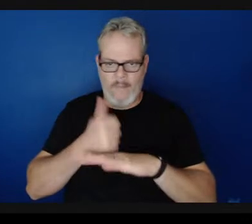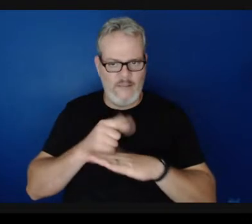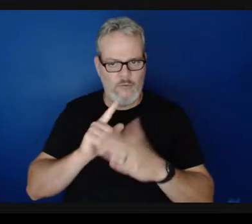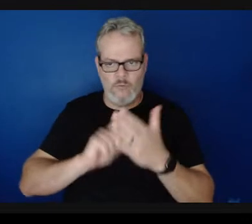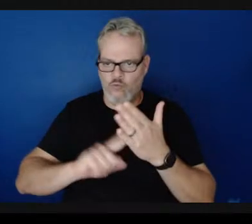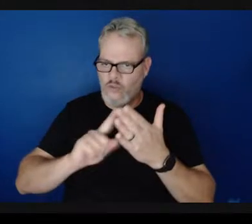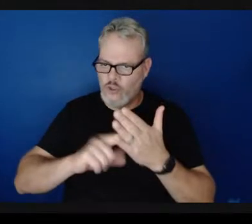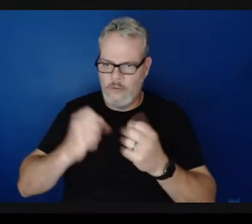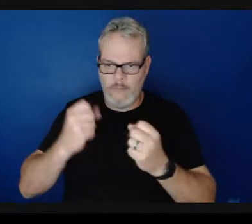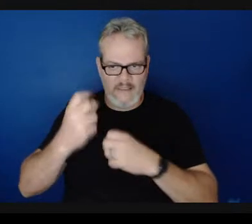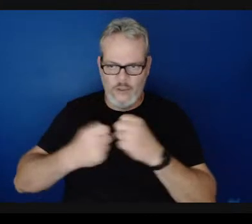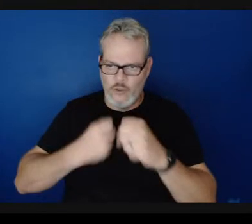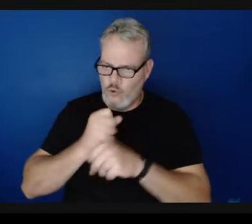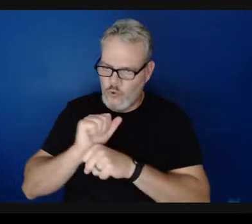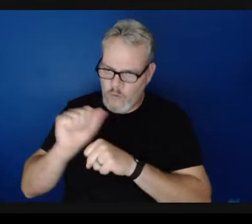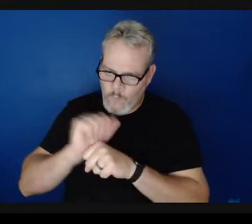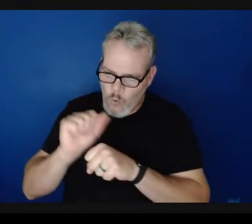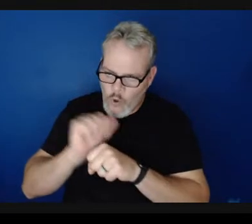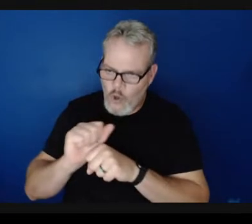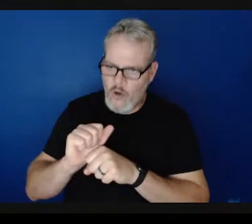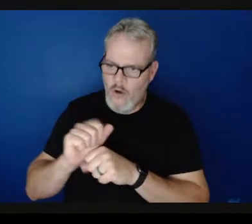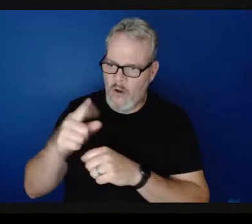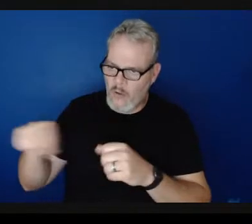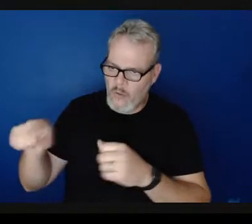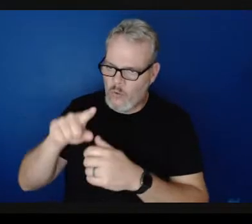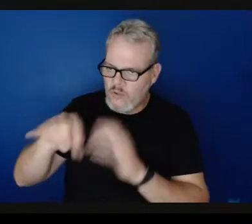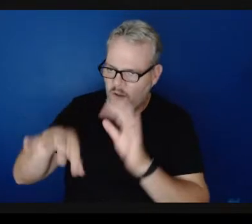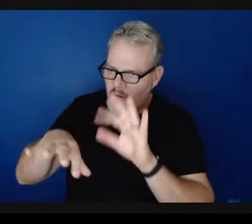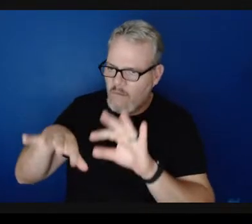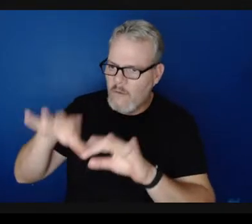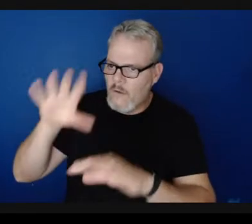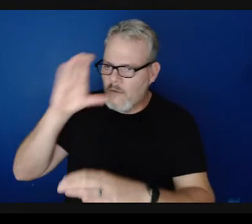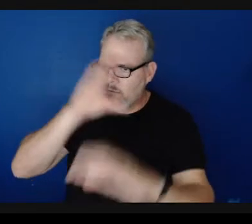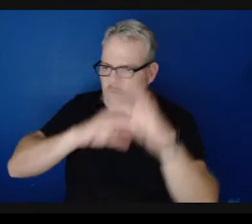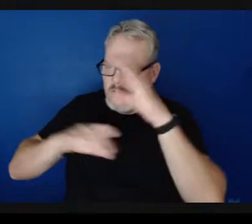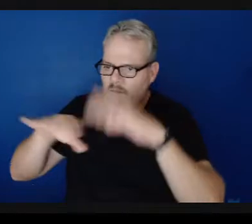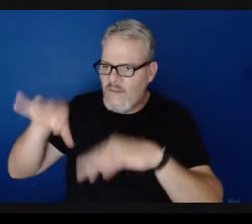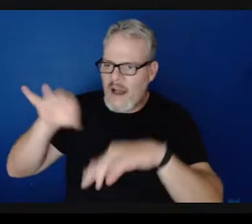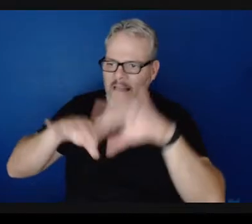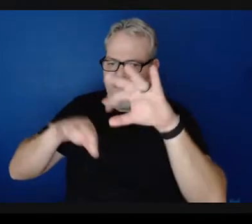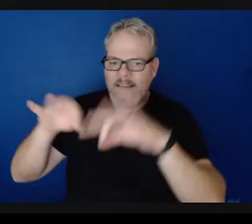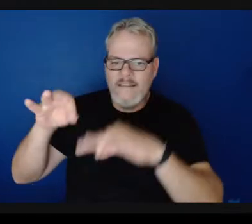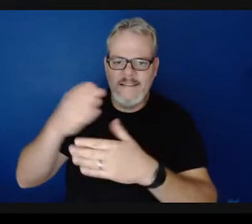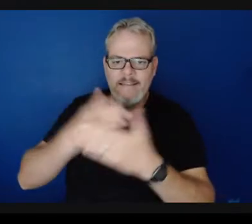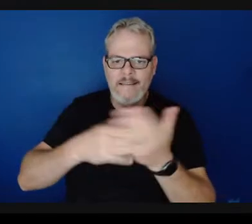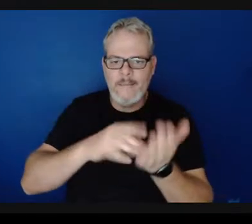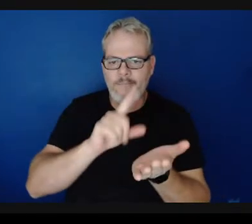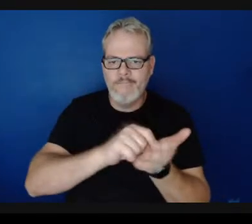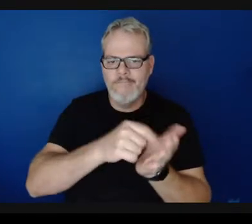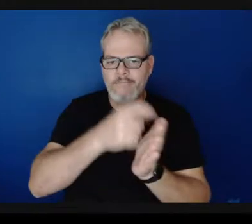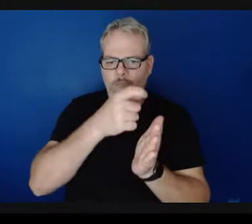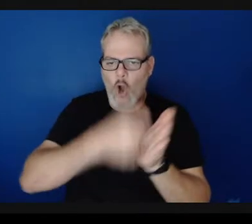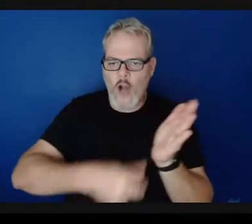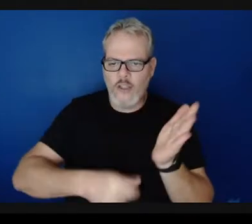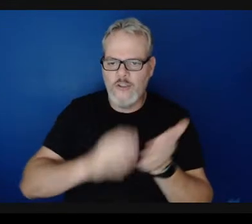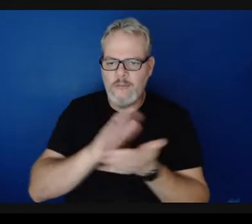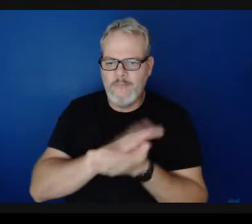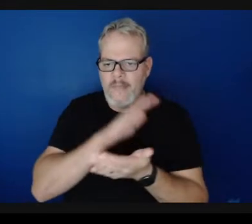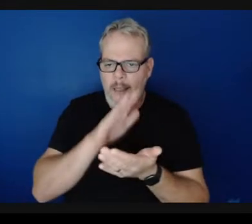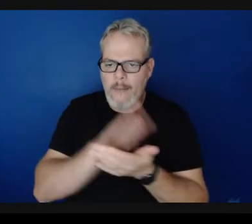Those are findings such as and published as papers, maps, or